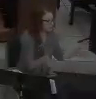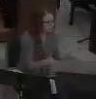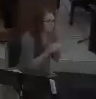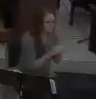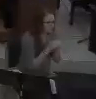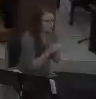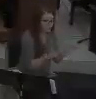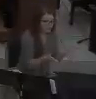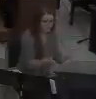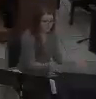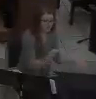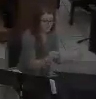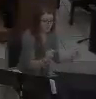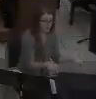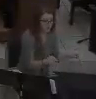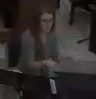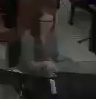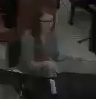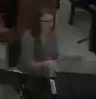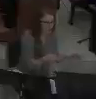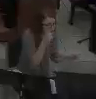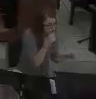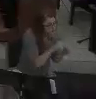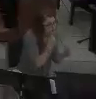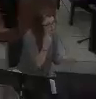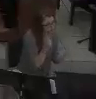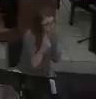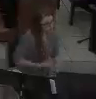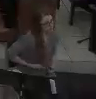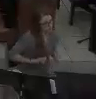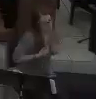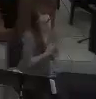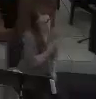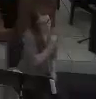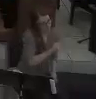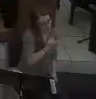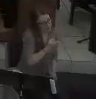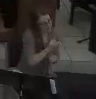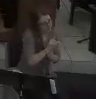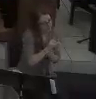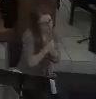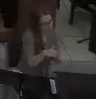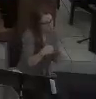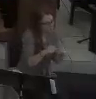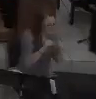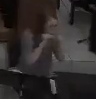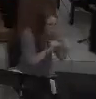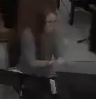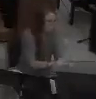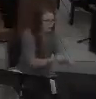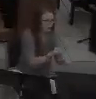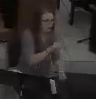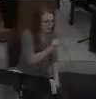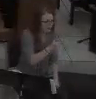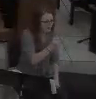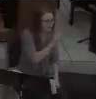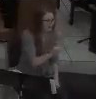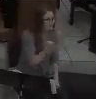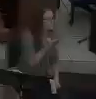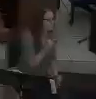you, if you're able, to come and remember the life of Hal Crawford, one who has an ongoing legacy with us. And